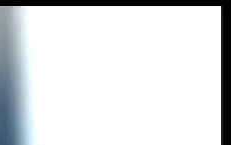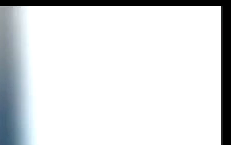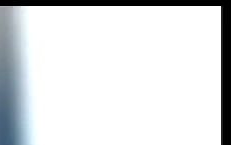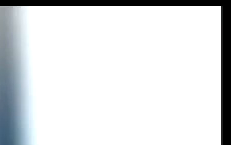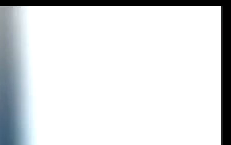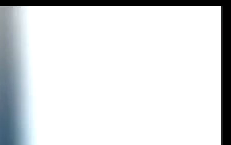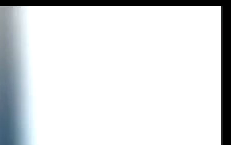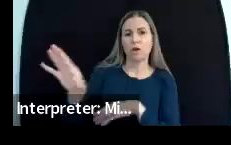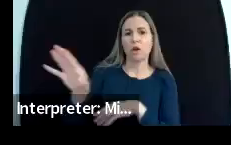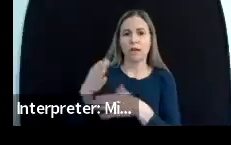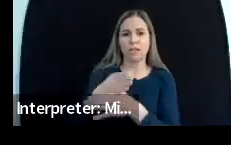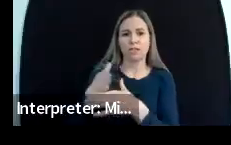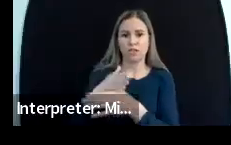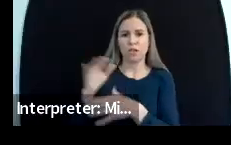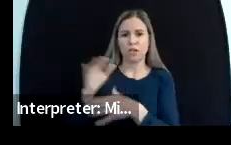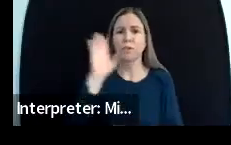I'll share it.